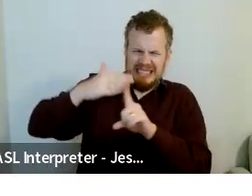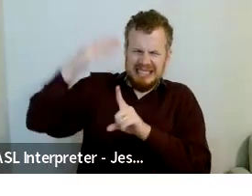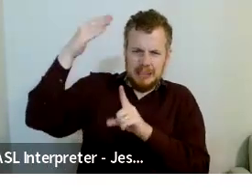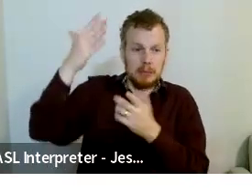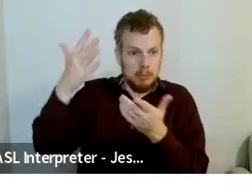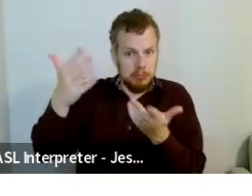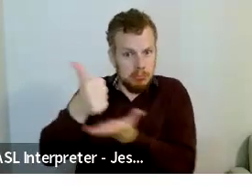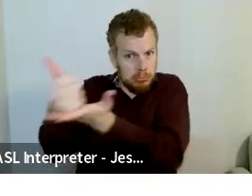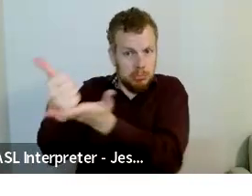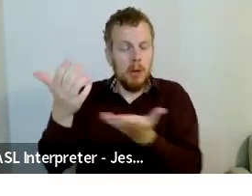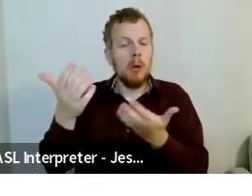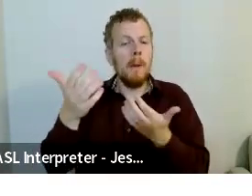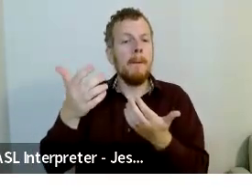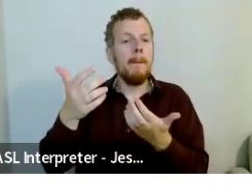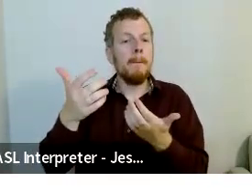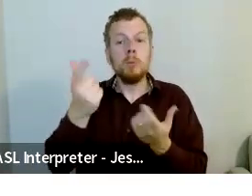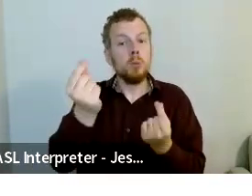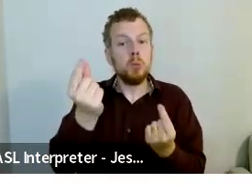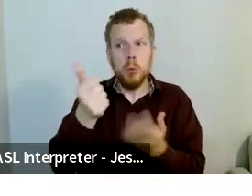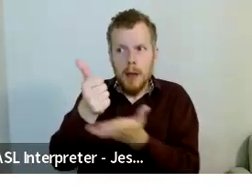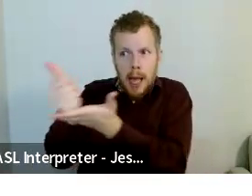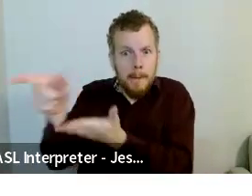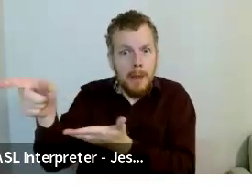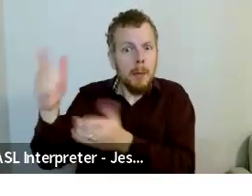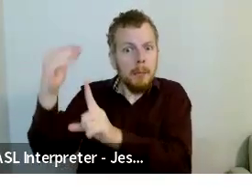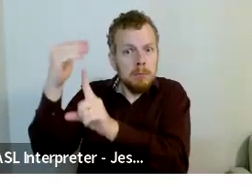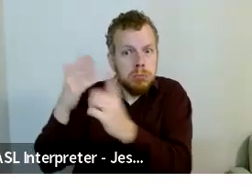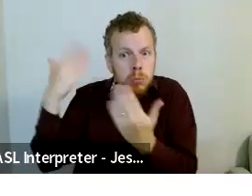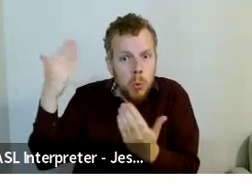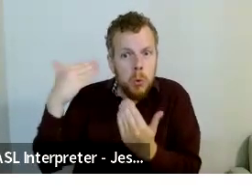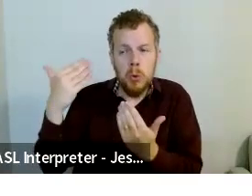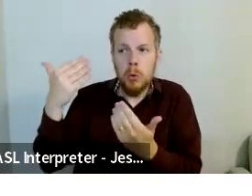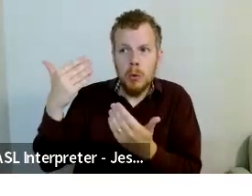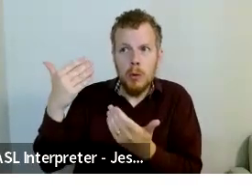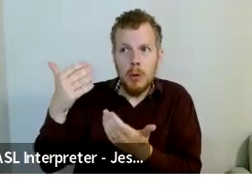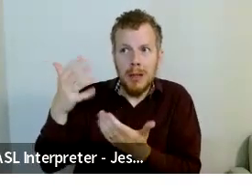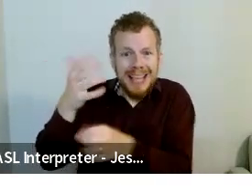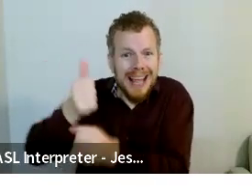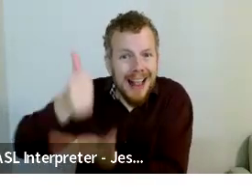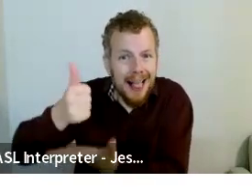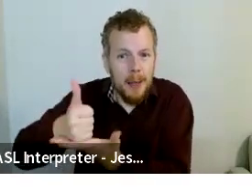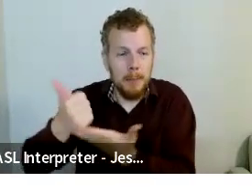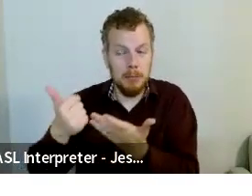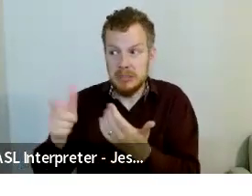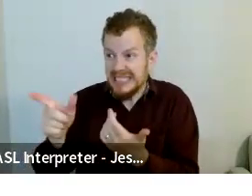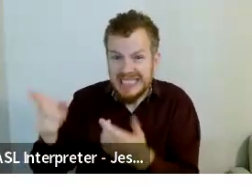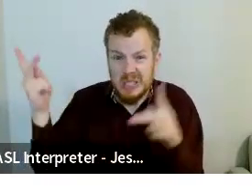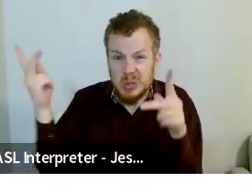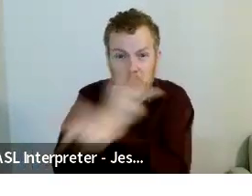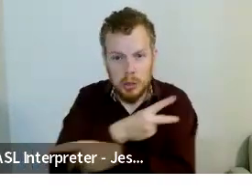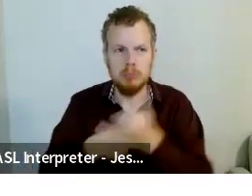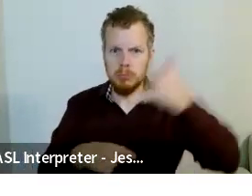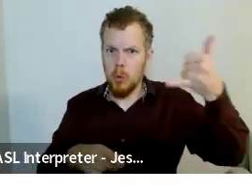this point home, help them to cool off, get help, and call 911 if you think it is an